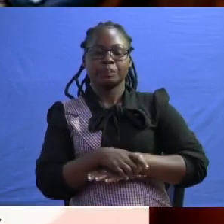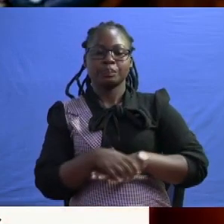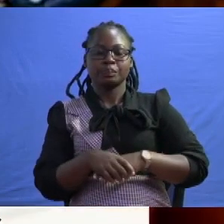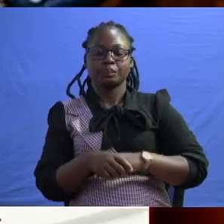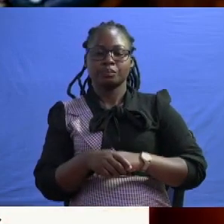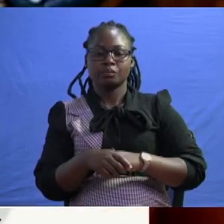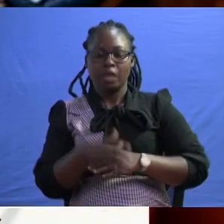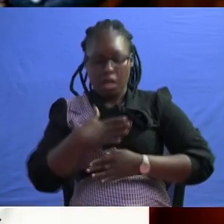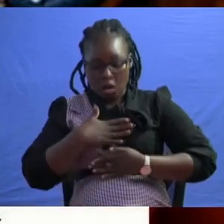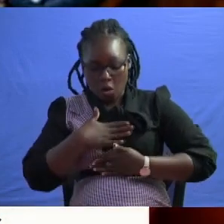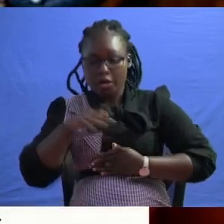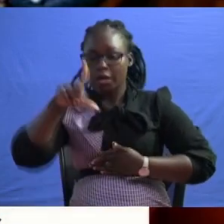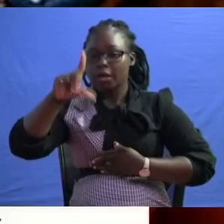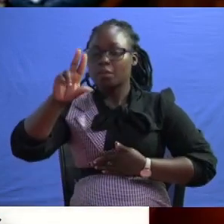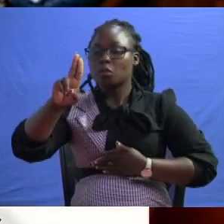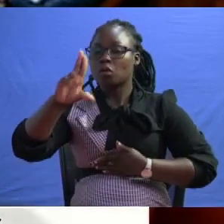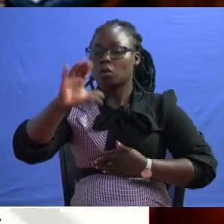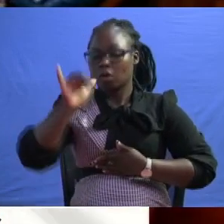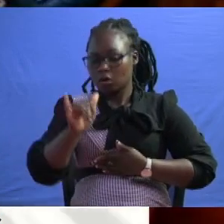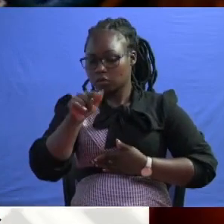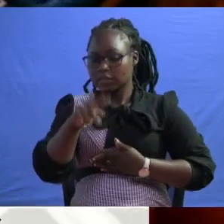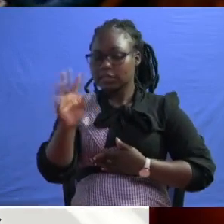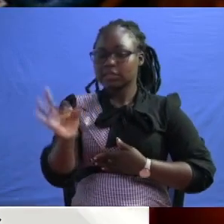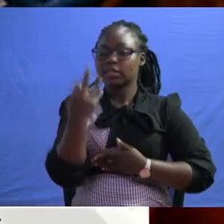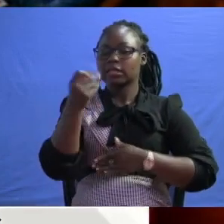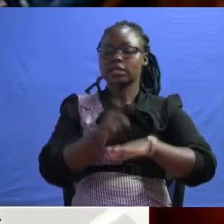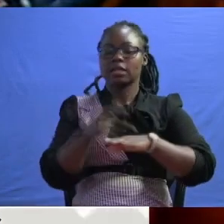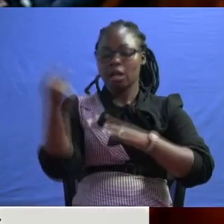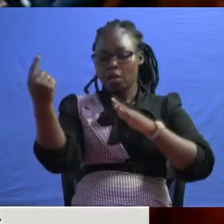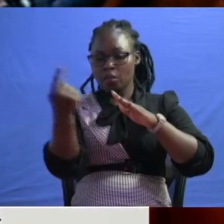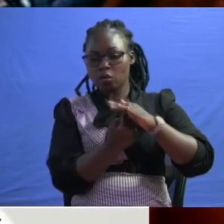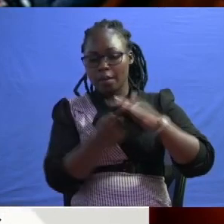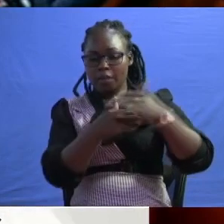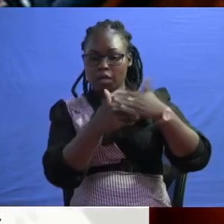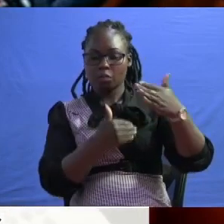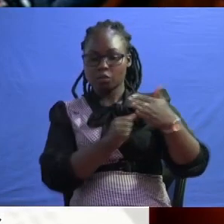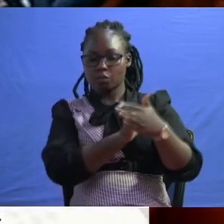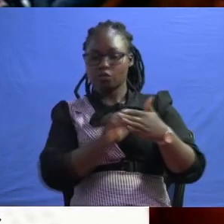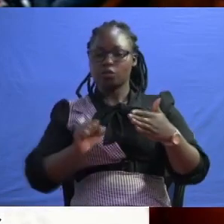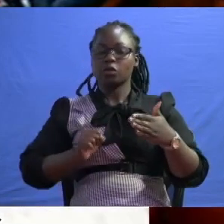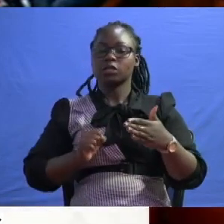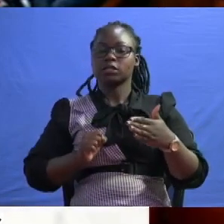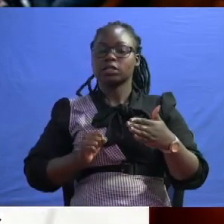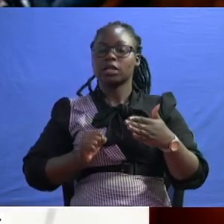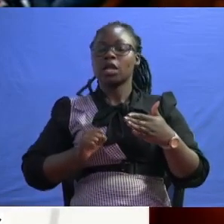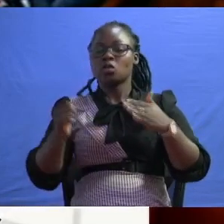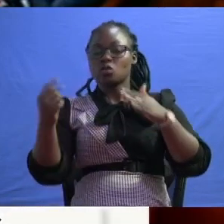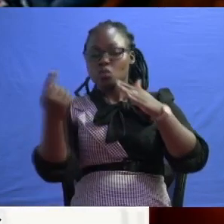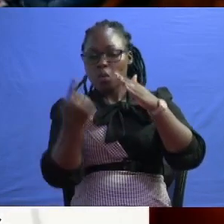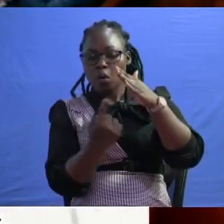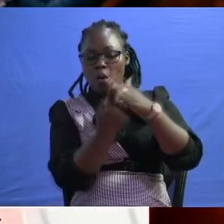Madam Lucy, this is the third time you are appearing before the Senate. You have appeared before